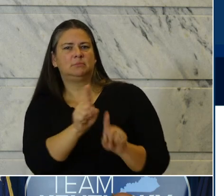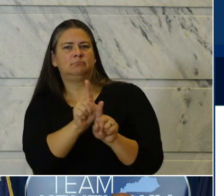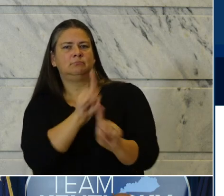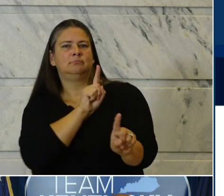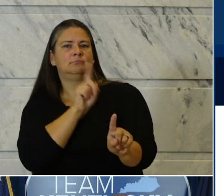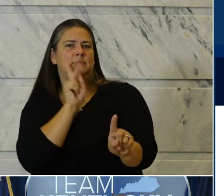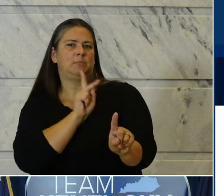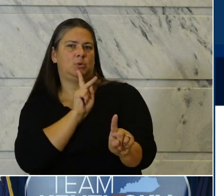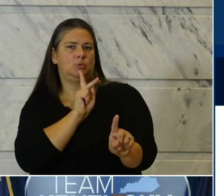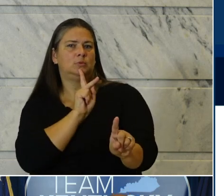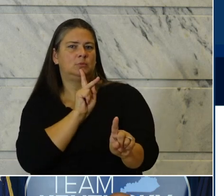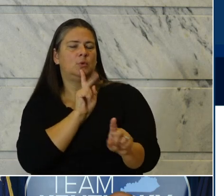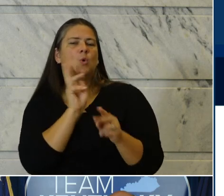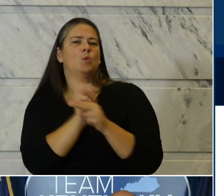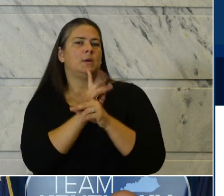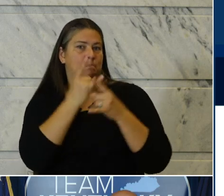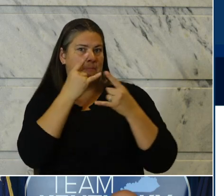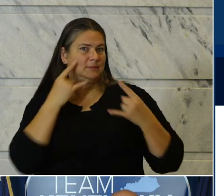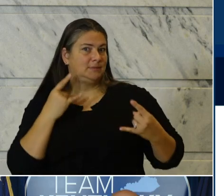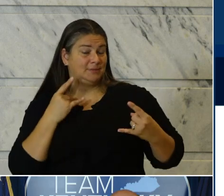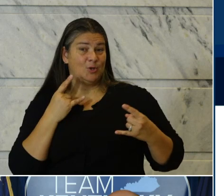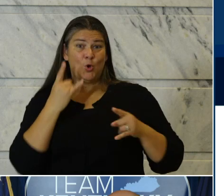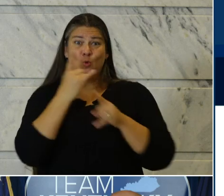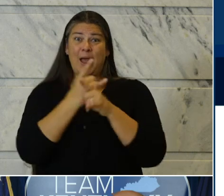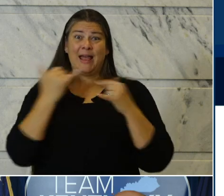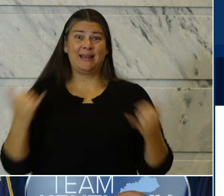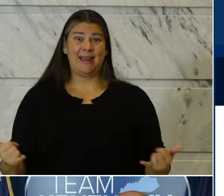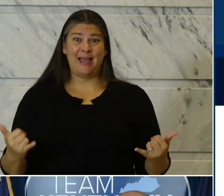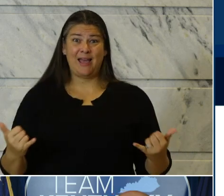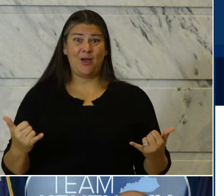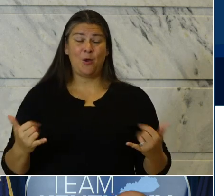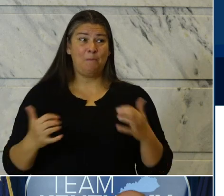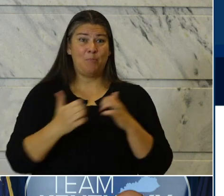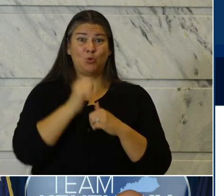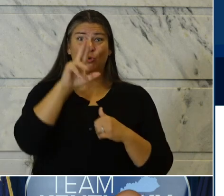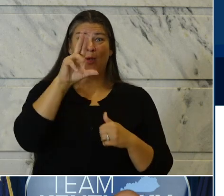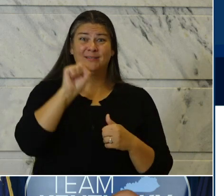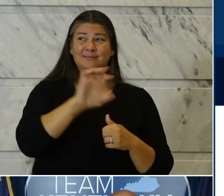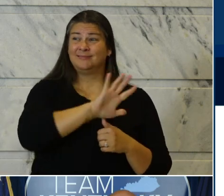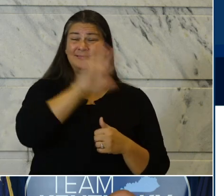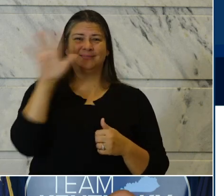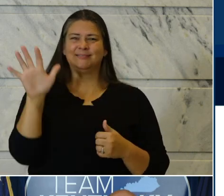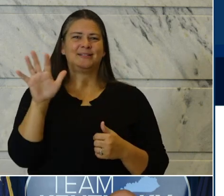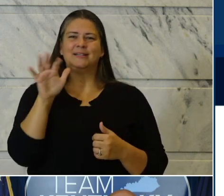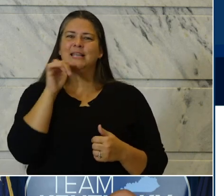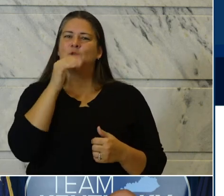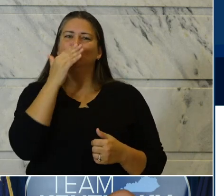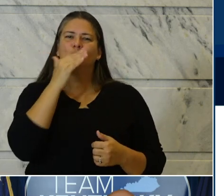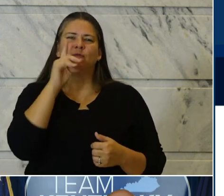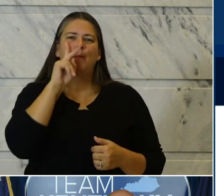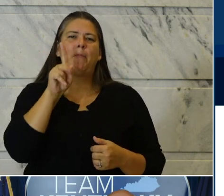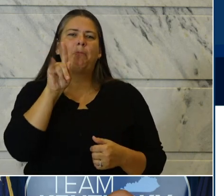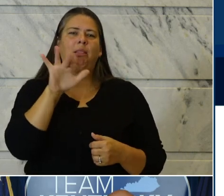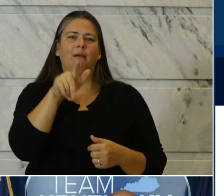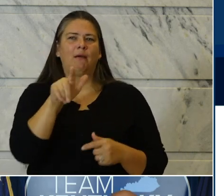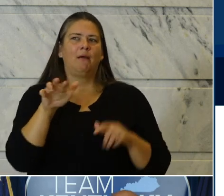extra precautions, because it is not a good time in most parts of the United States to be out in public if you have high risks for